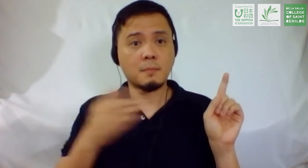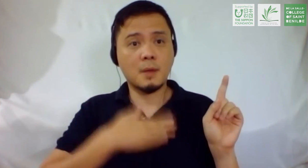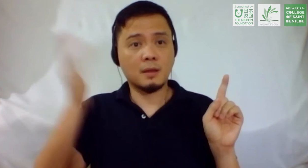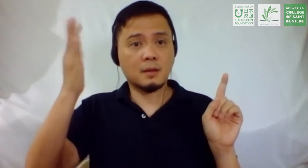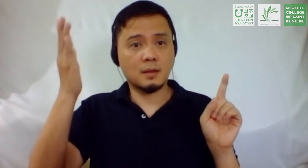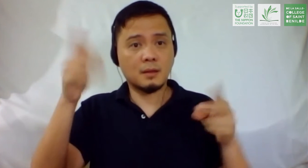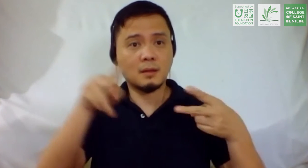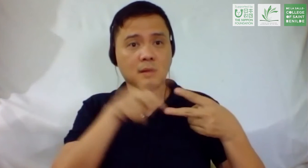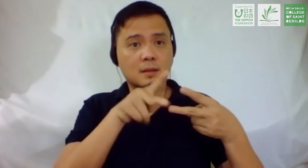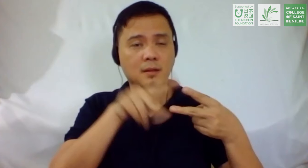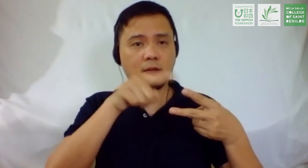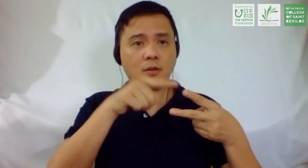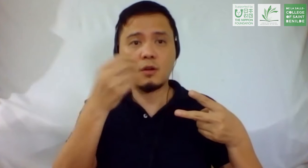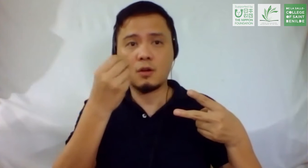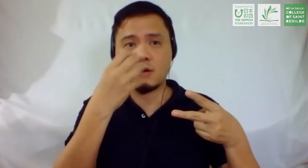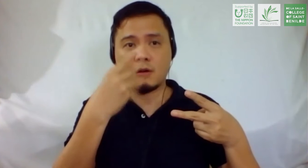on Thursday